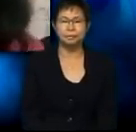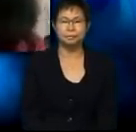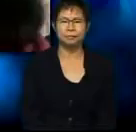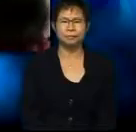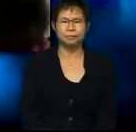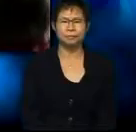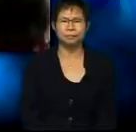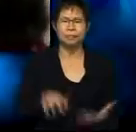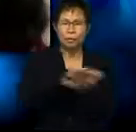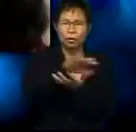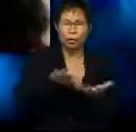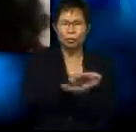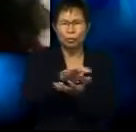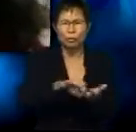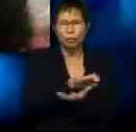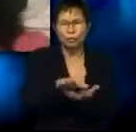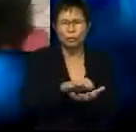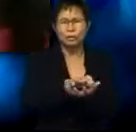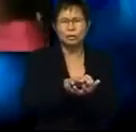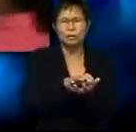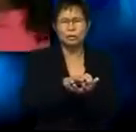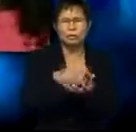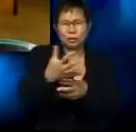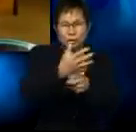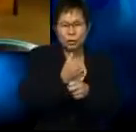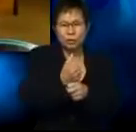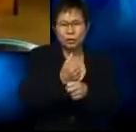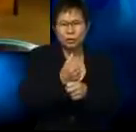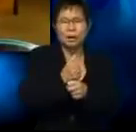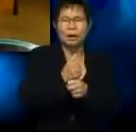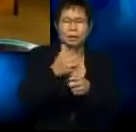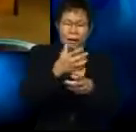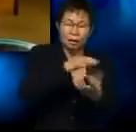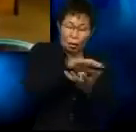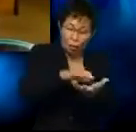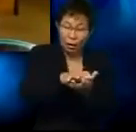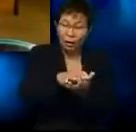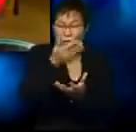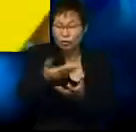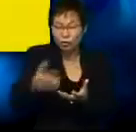When you combine a few solid substances together, you will get a mixture.